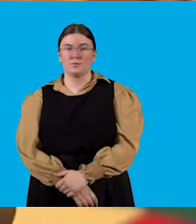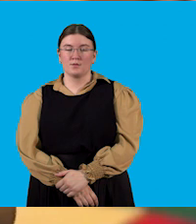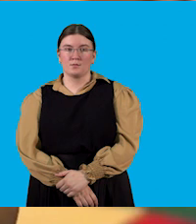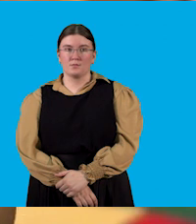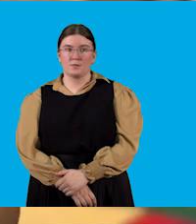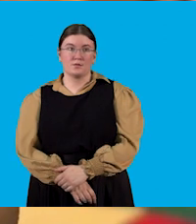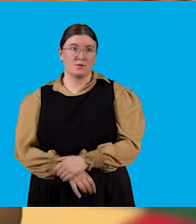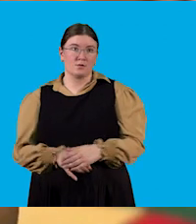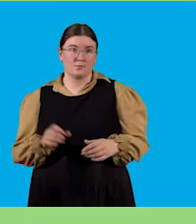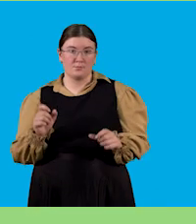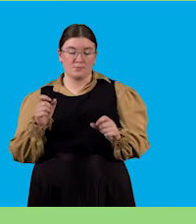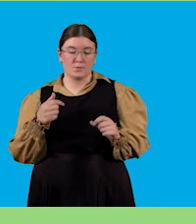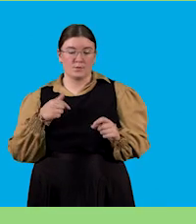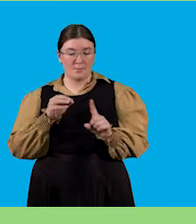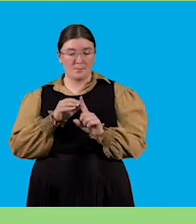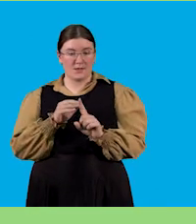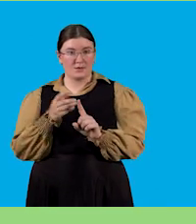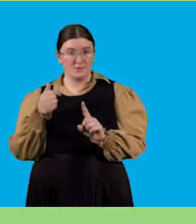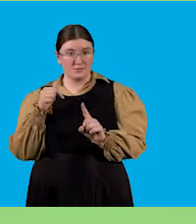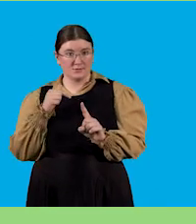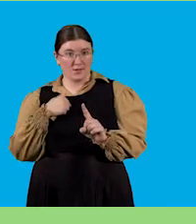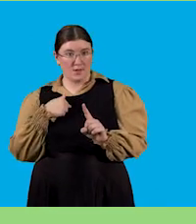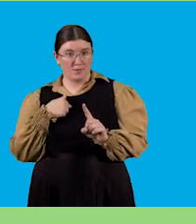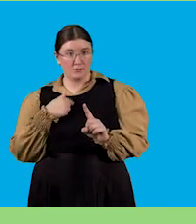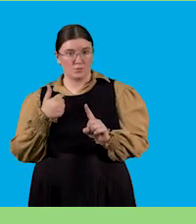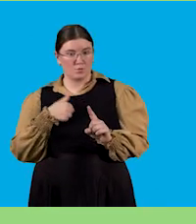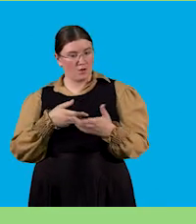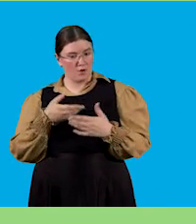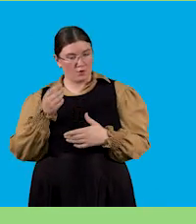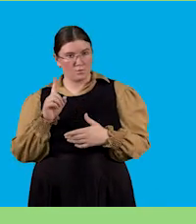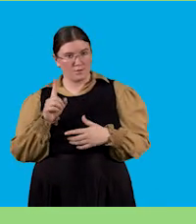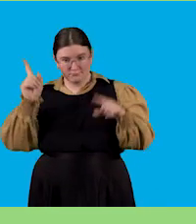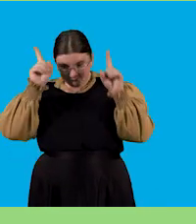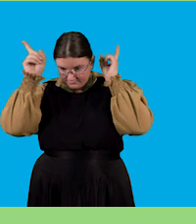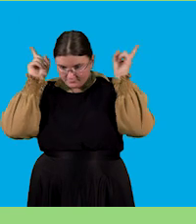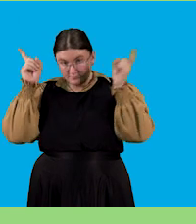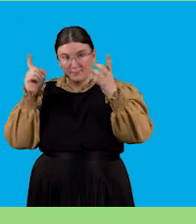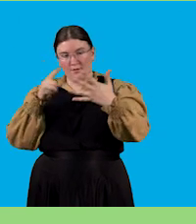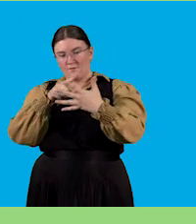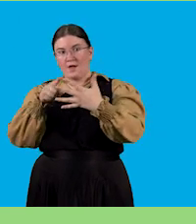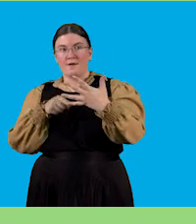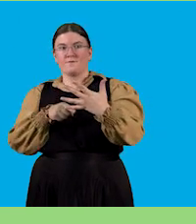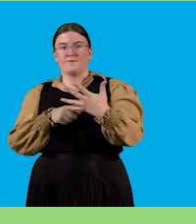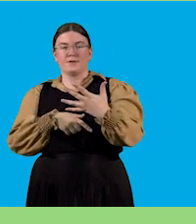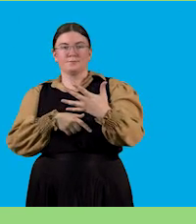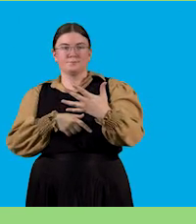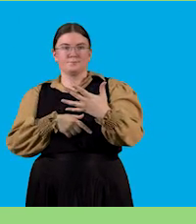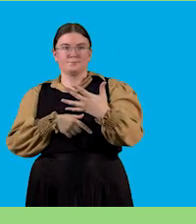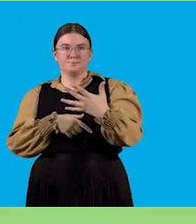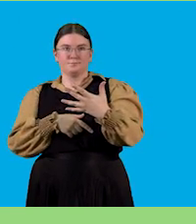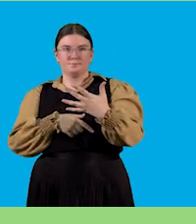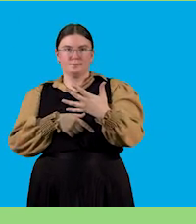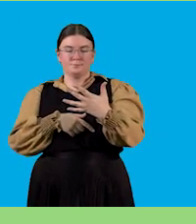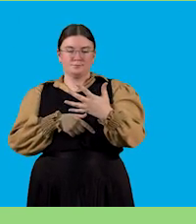Okay, here we are going to remind ourselves what we learned regarding the 5 concepts that we looked